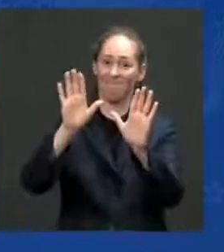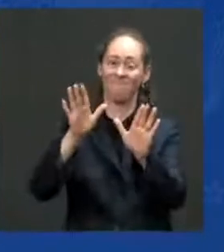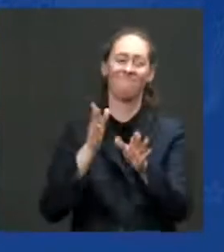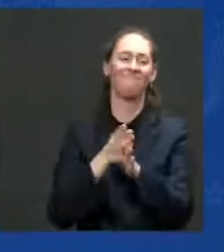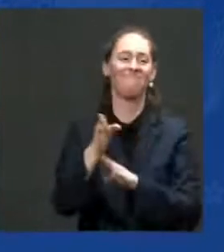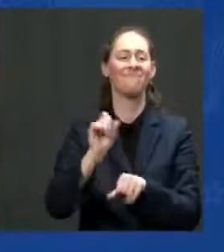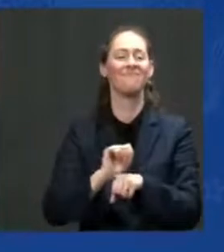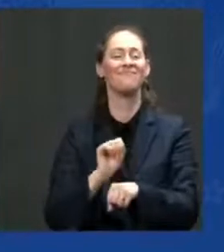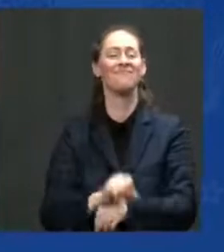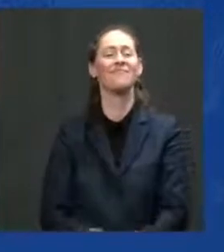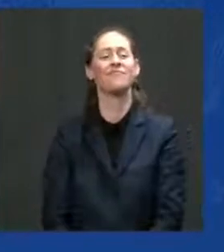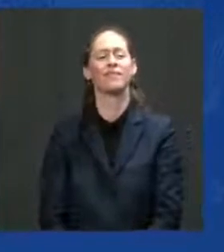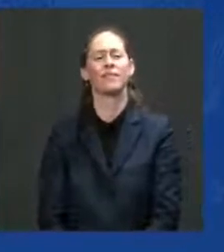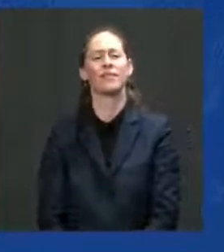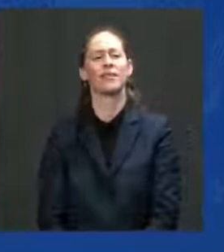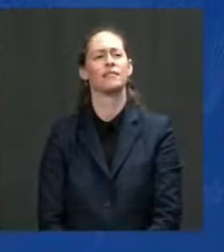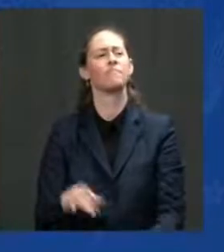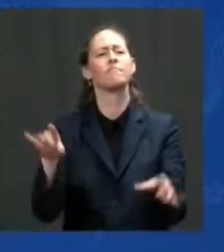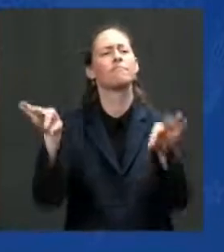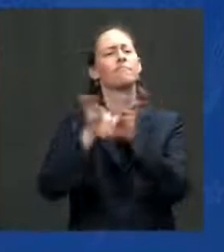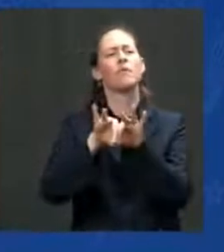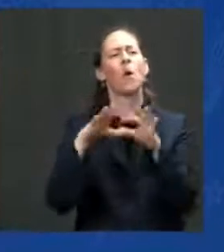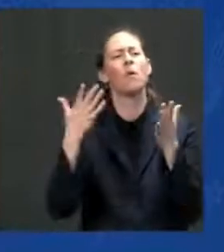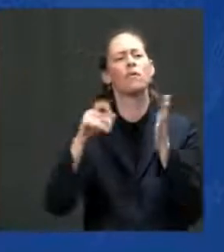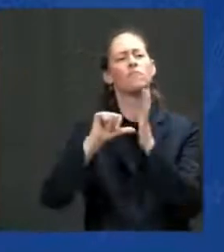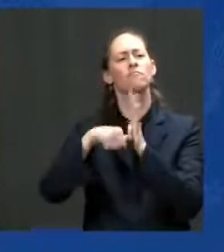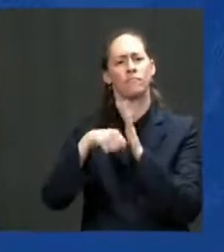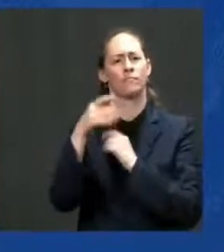receiver from Delaware. I'm mildly prejudiced about that.